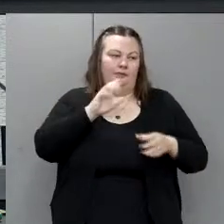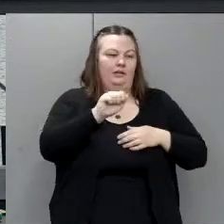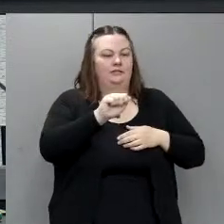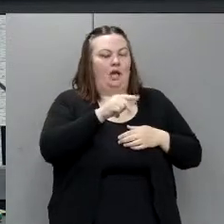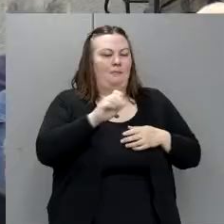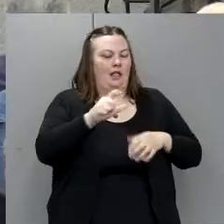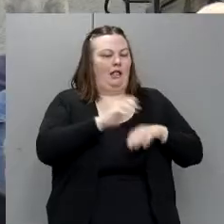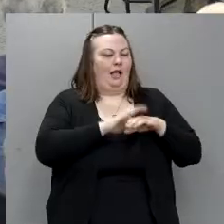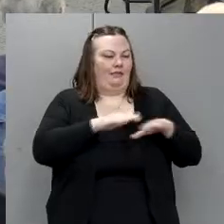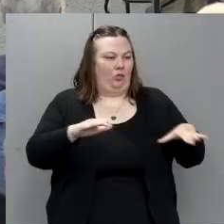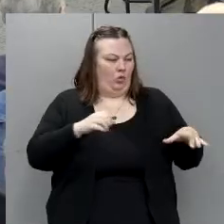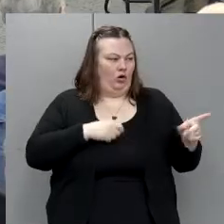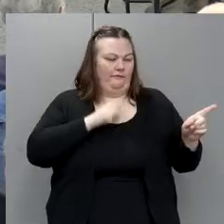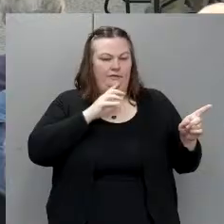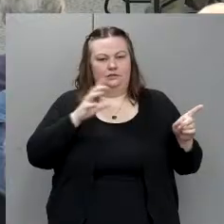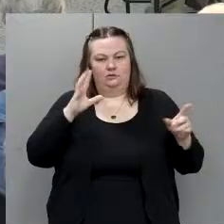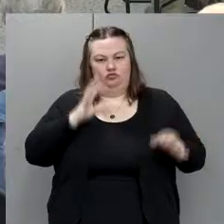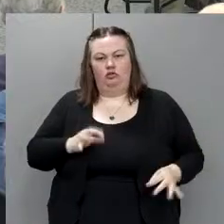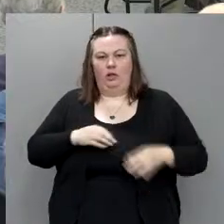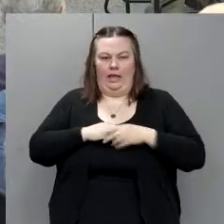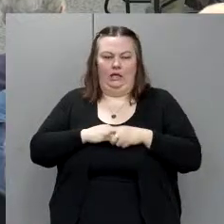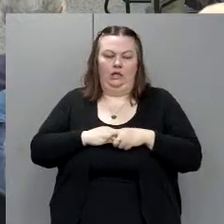on the floor of the chair's ruling.